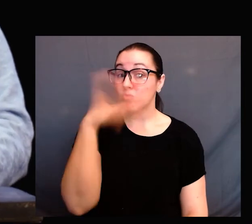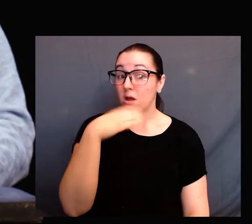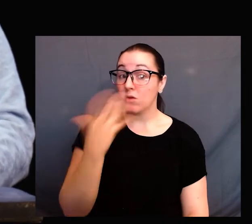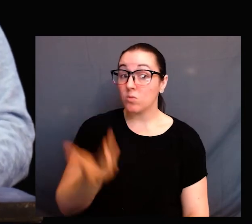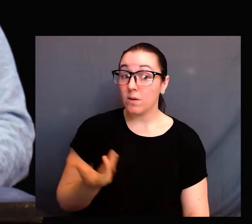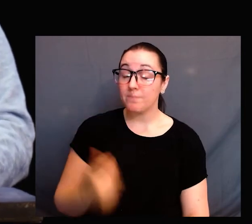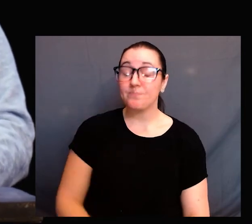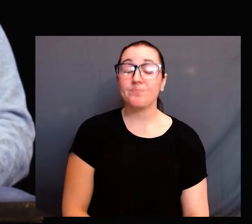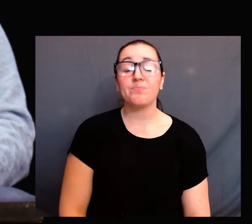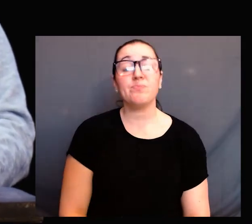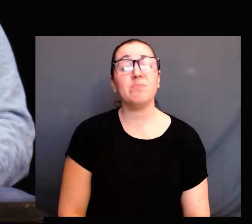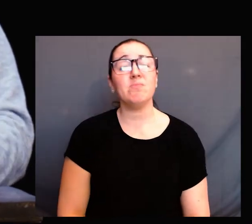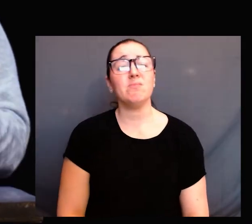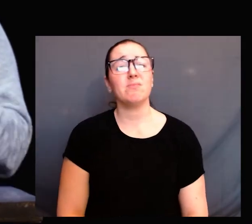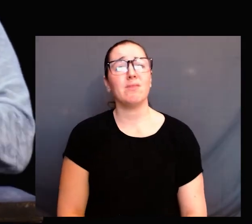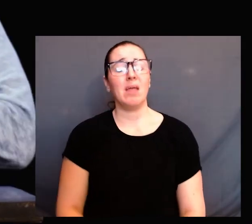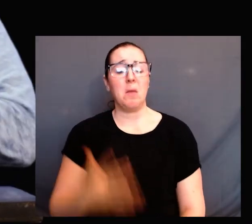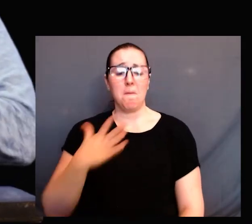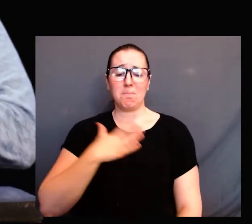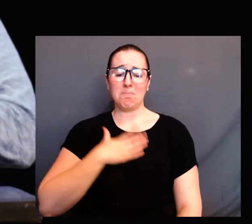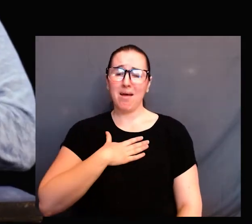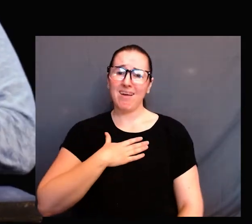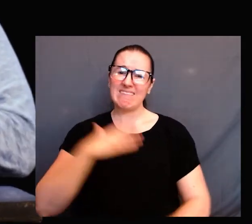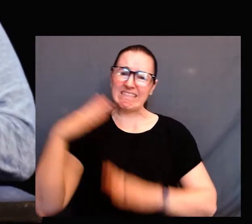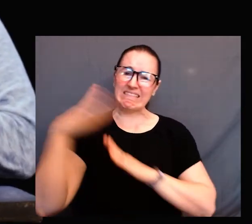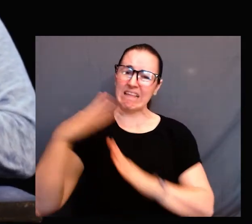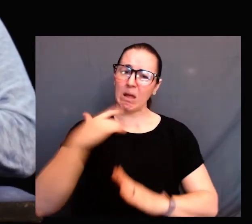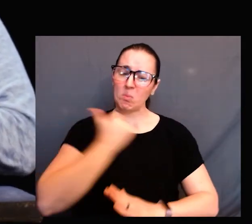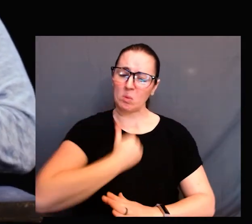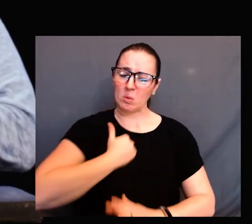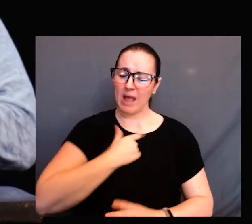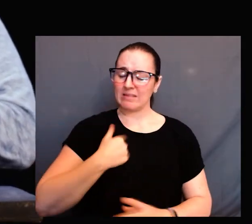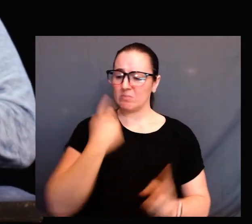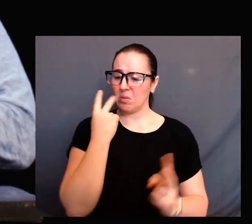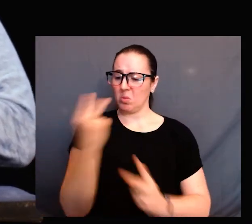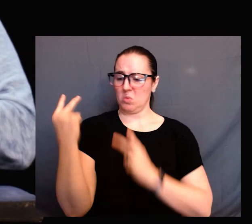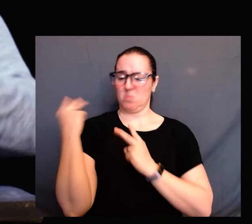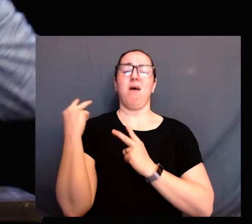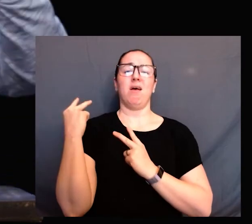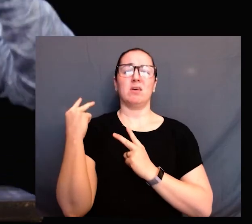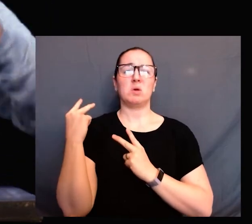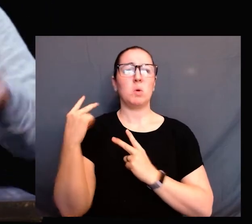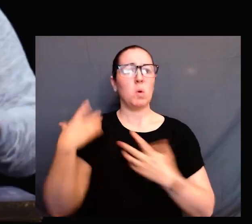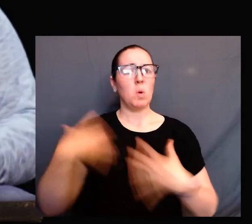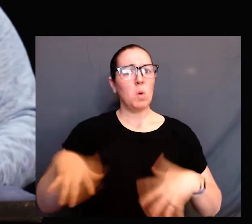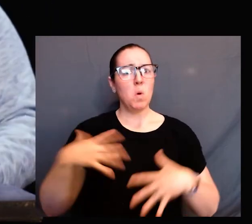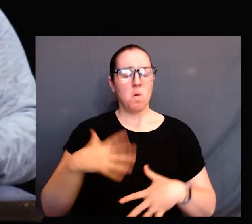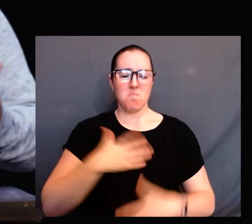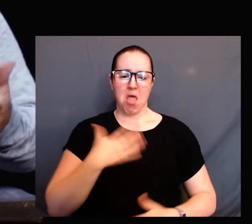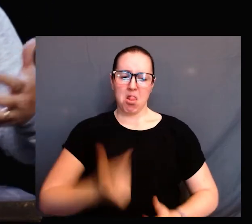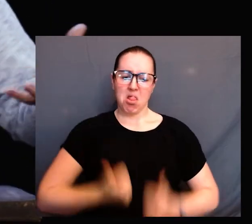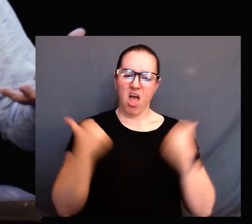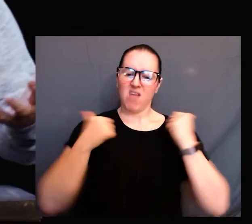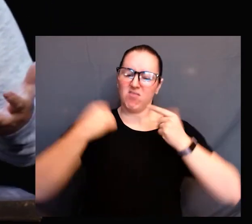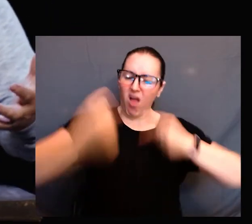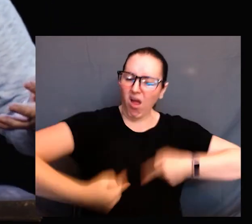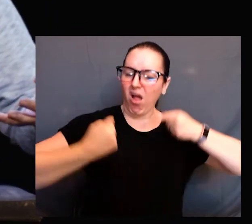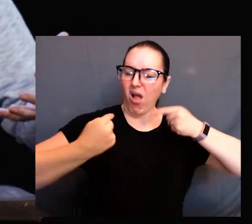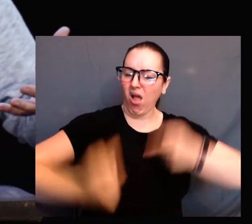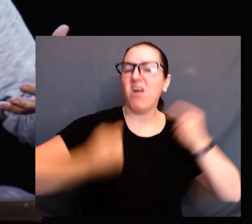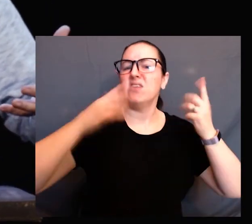strange. The greatest regrets that I have in my life when the rains came down